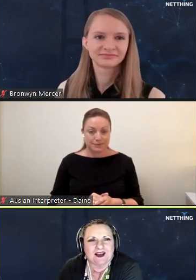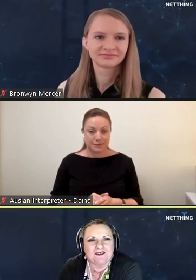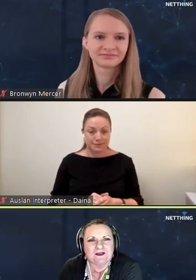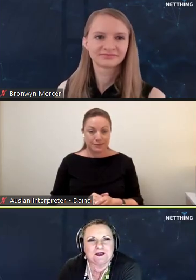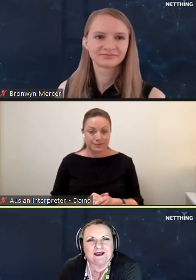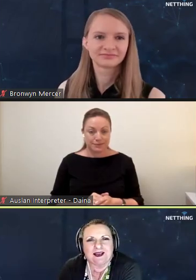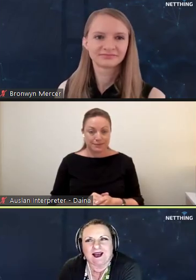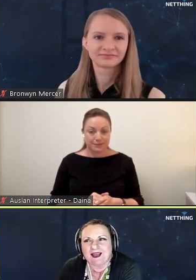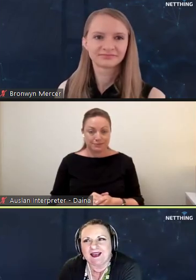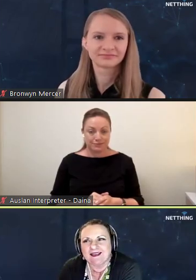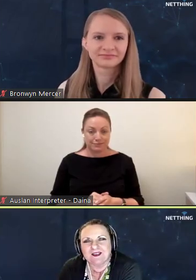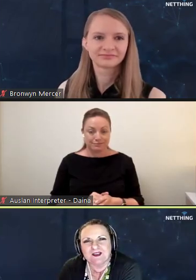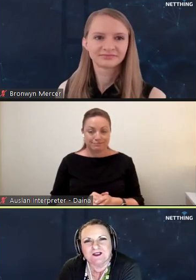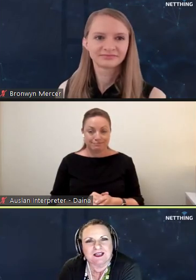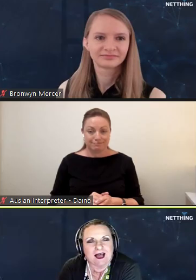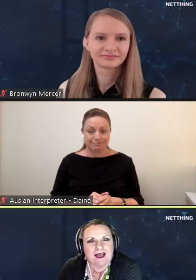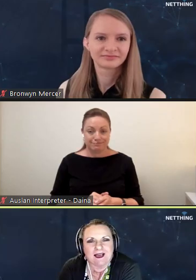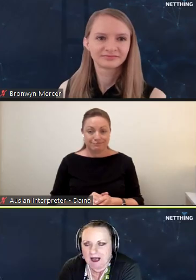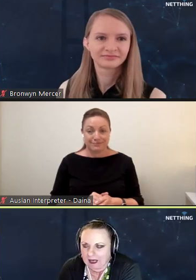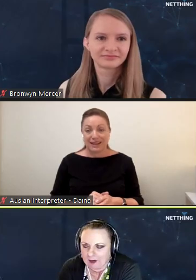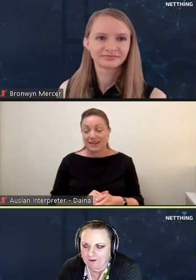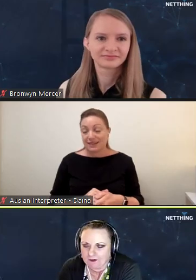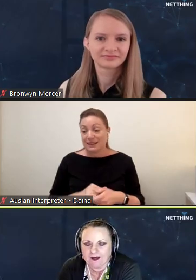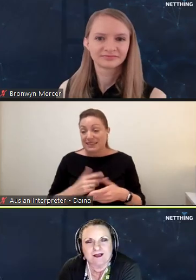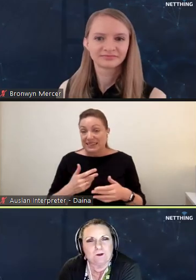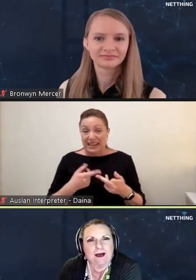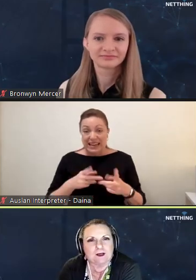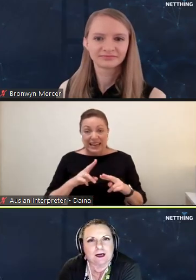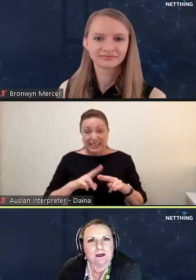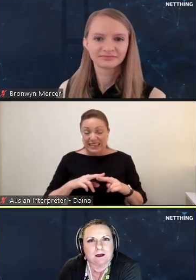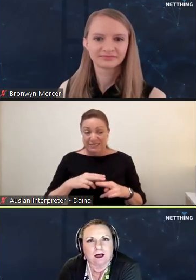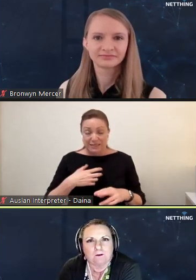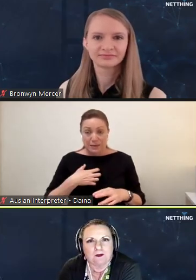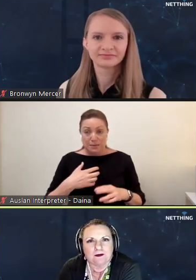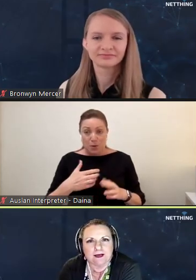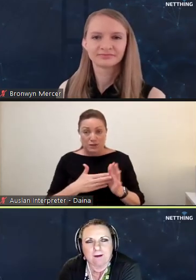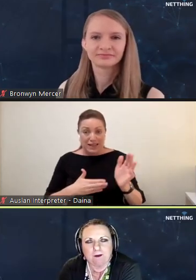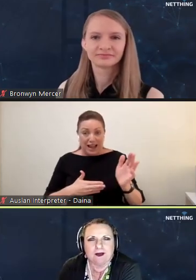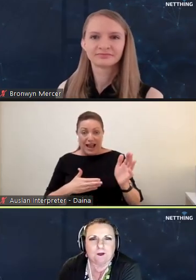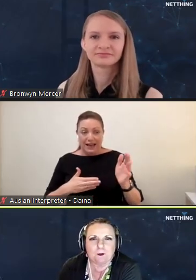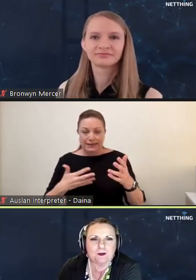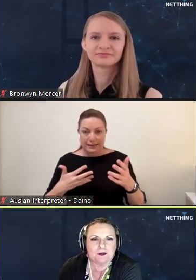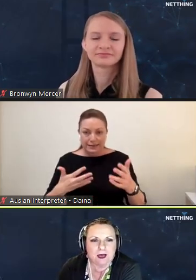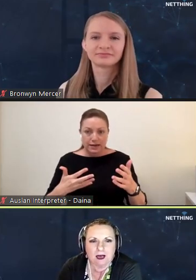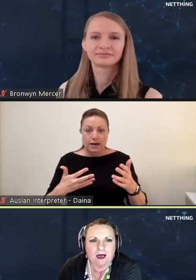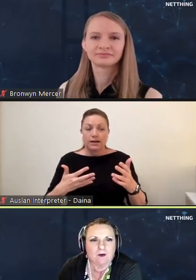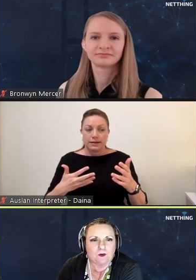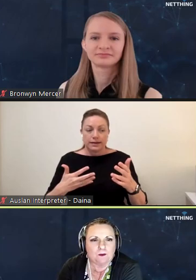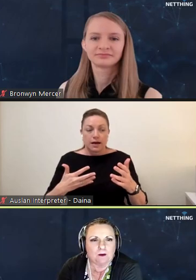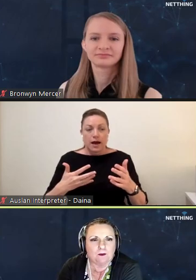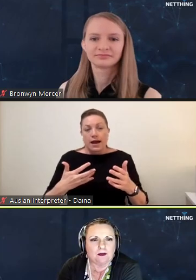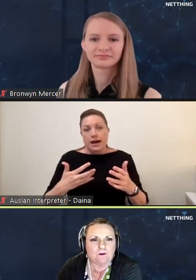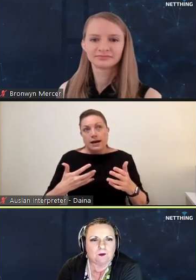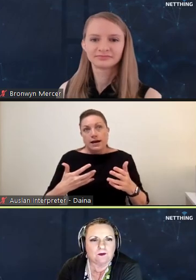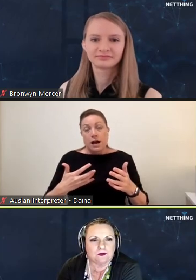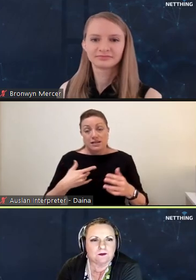If there's going to be any additional delay, looking at the back channel that is happening at the moment,